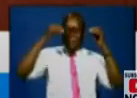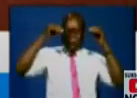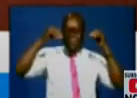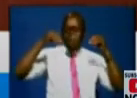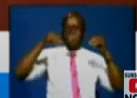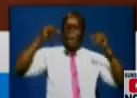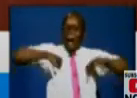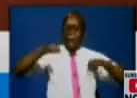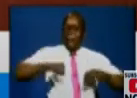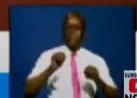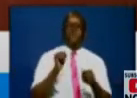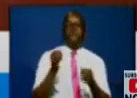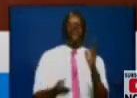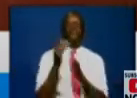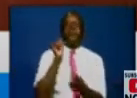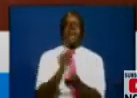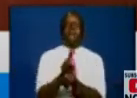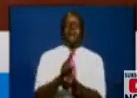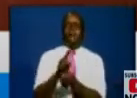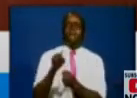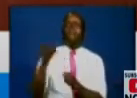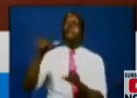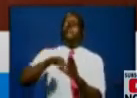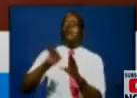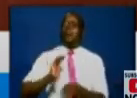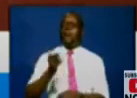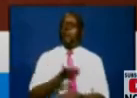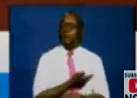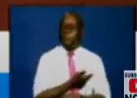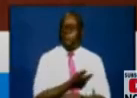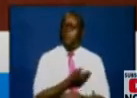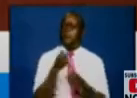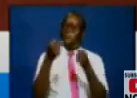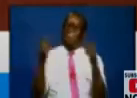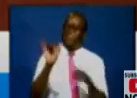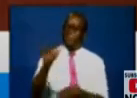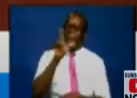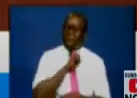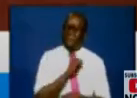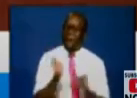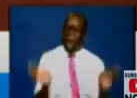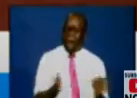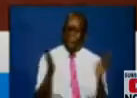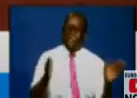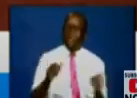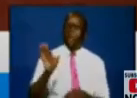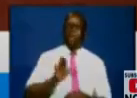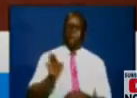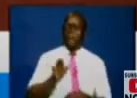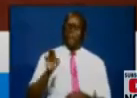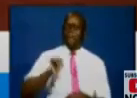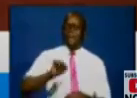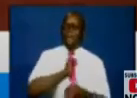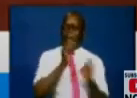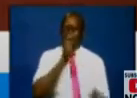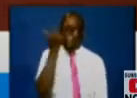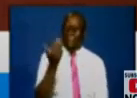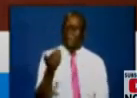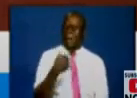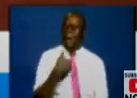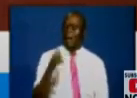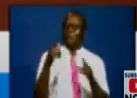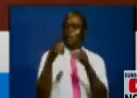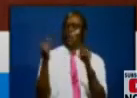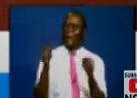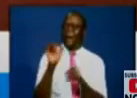11 member committee. So I oppose this motion, and I want to urge my fellow women senators, because there's a saying that